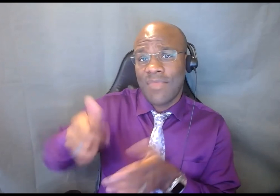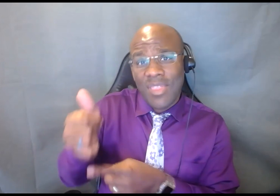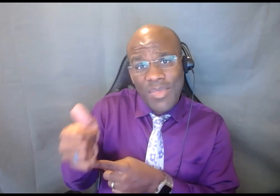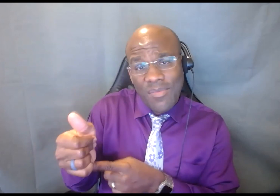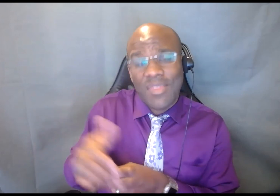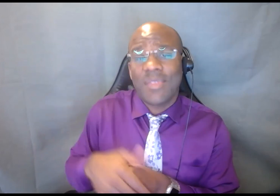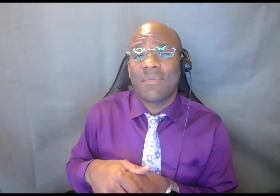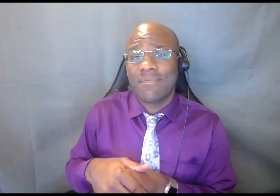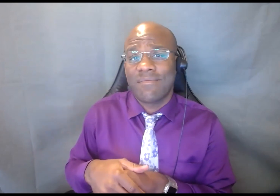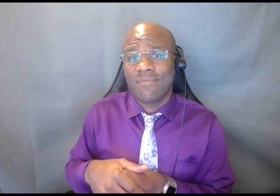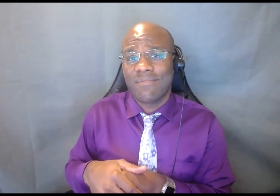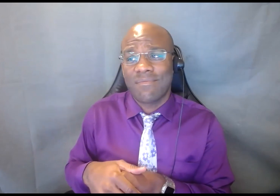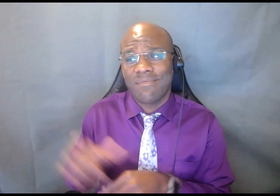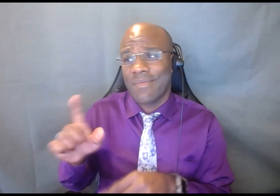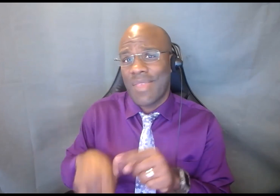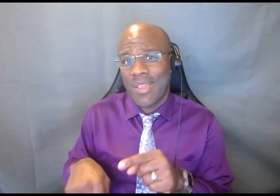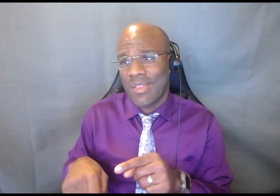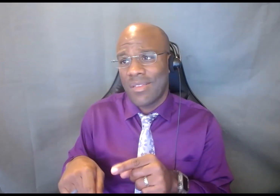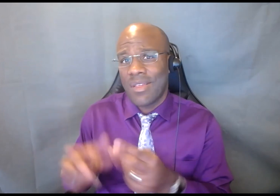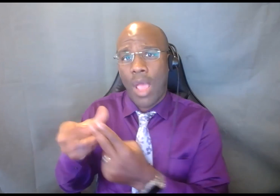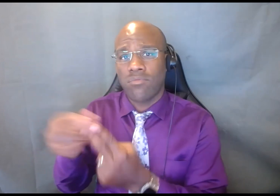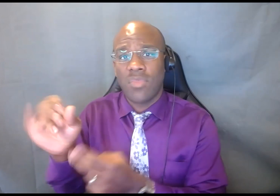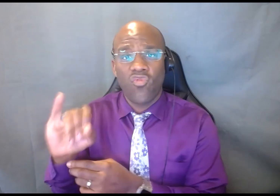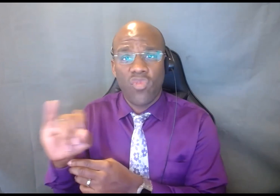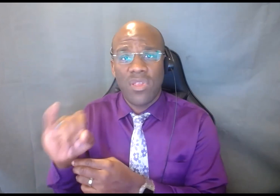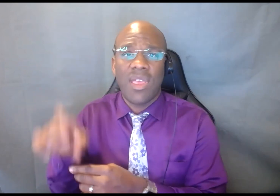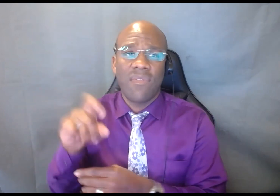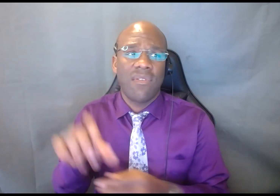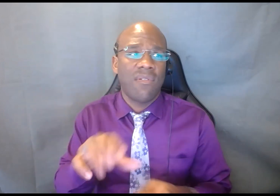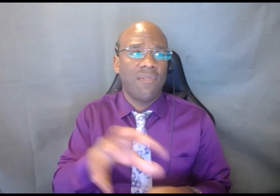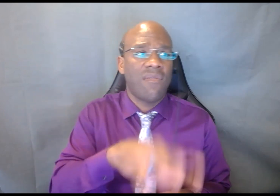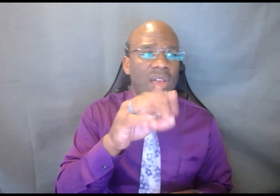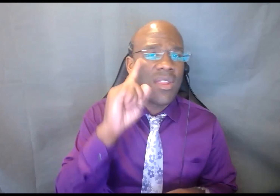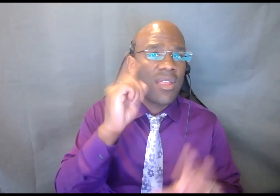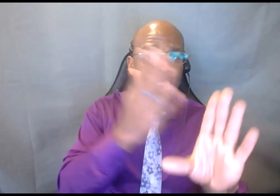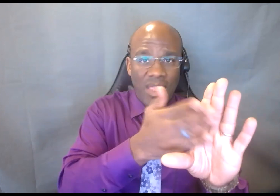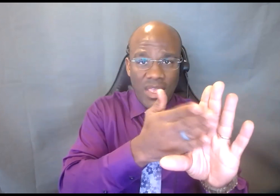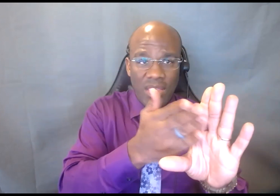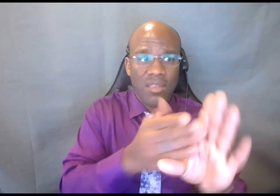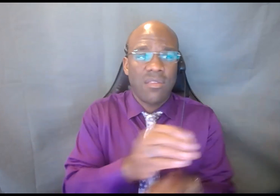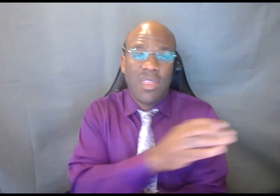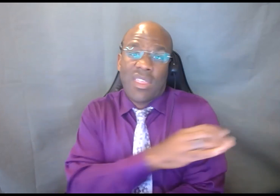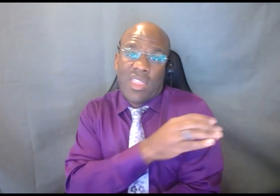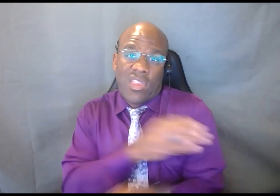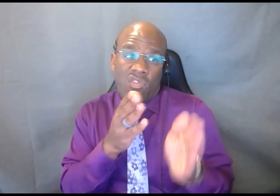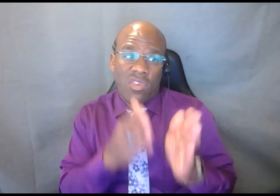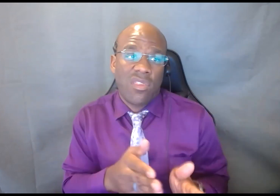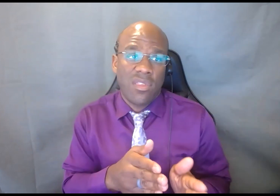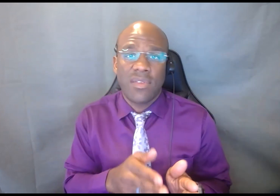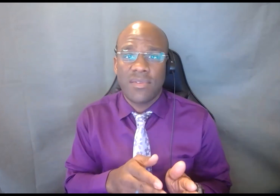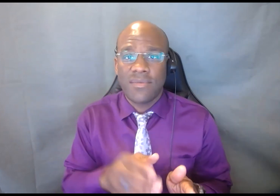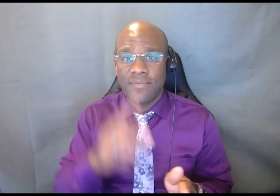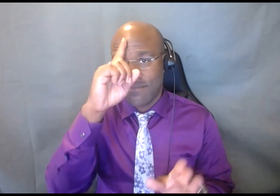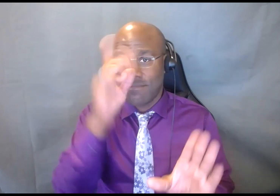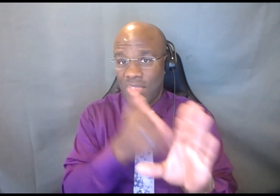find, a psychologist or psychiatrist, a clinician specifically that has that expertise, a